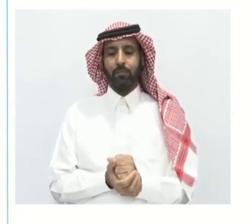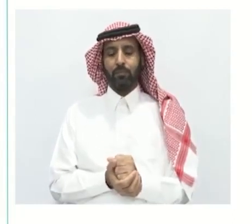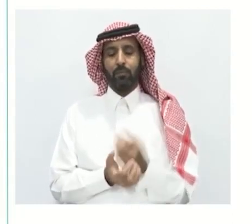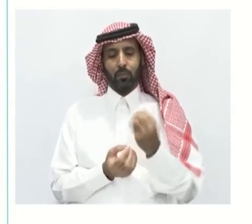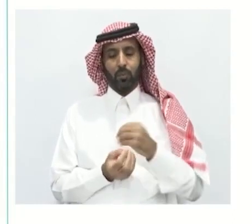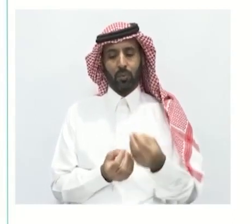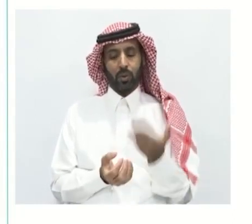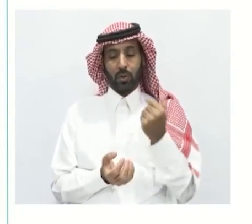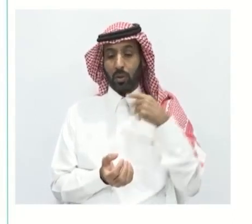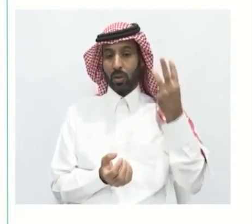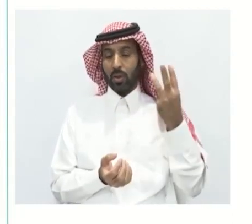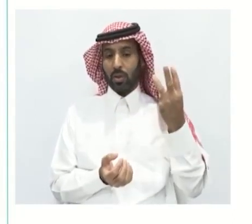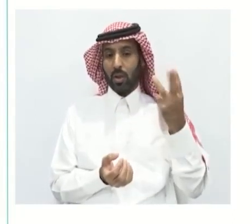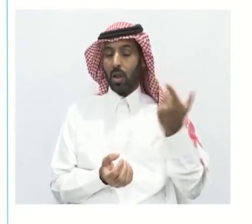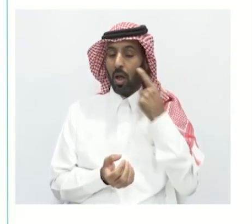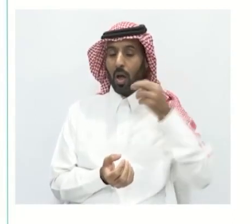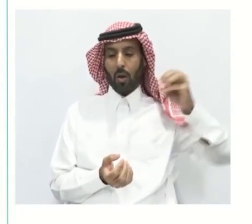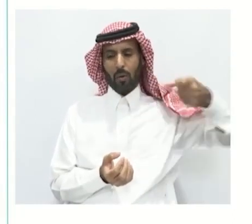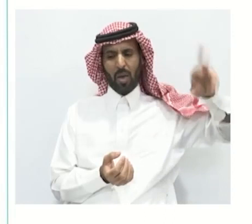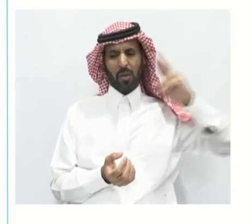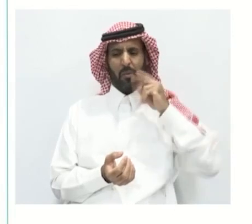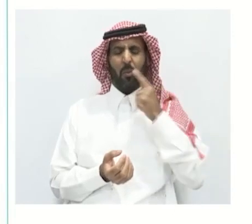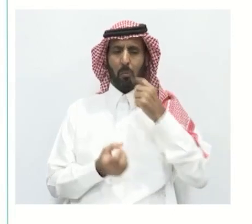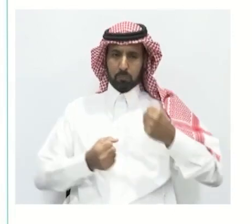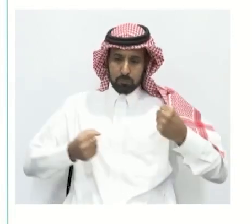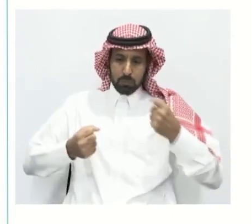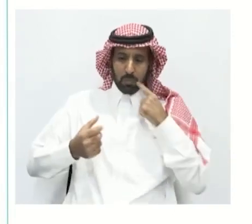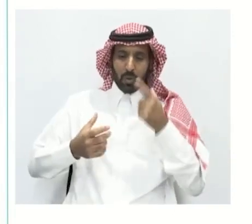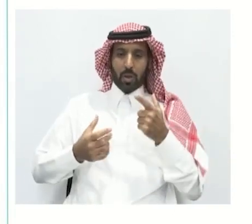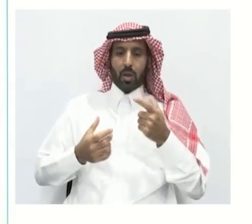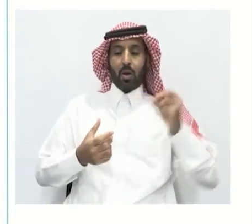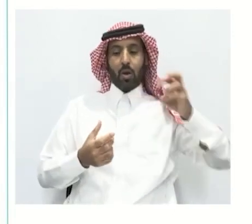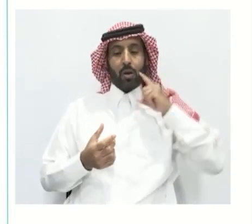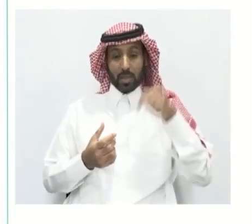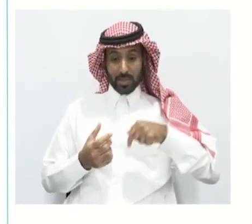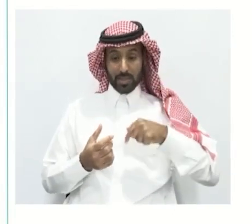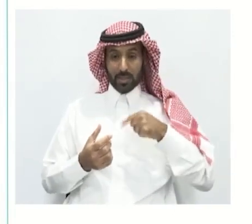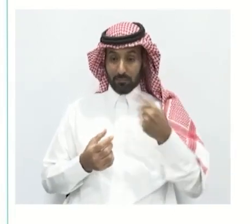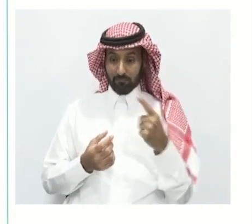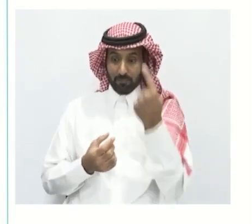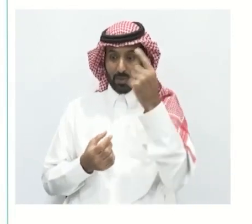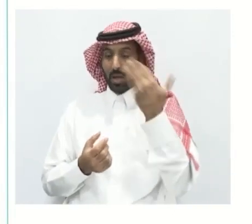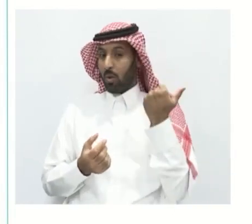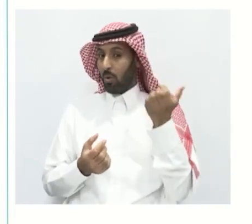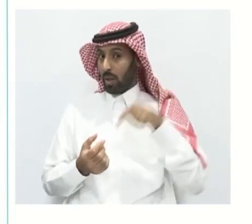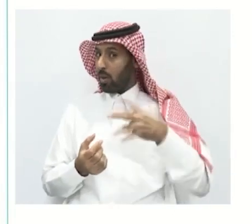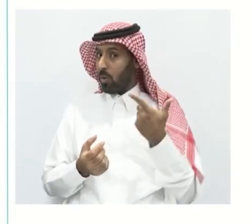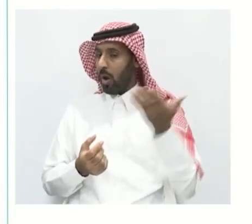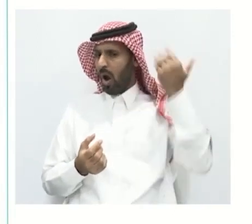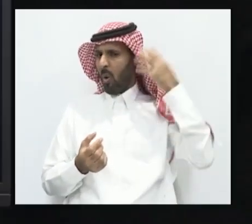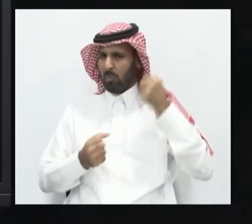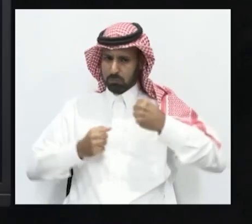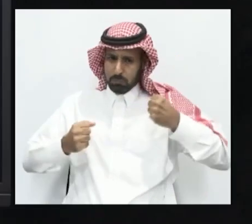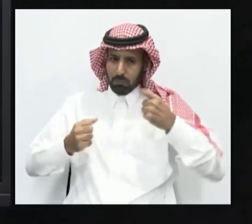eat fruit. The third one, Umar was overweight. Now he isn't. Umar